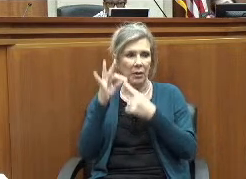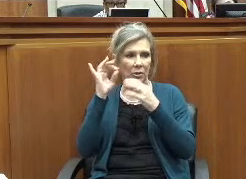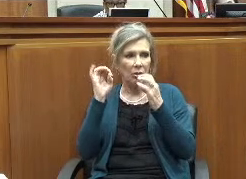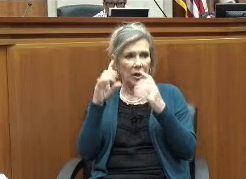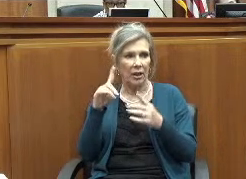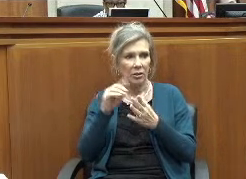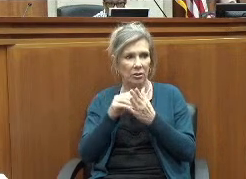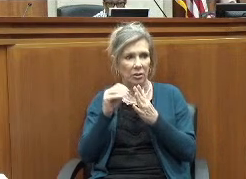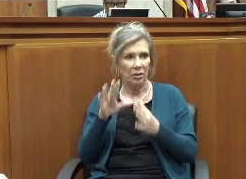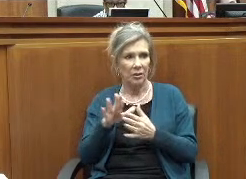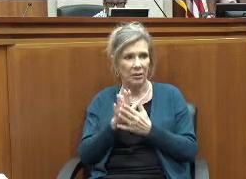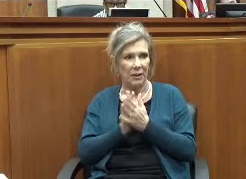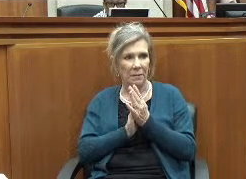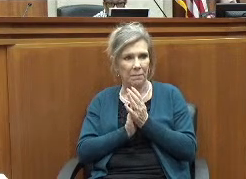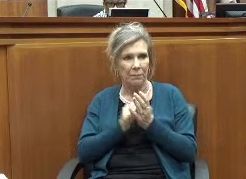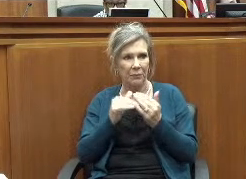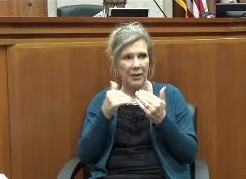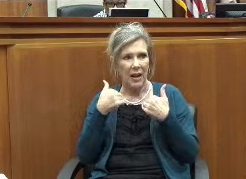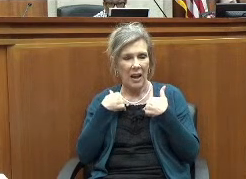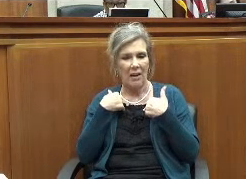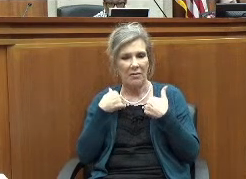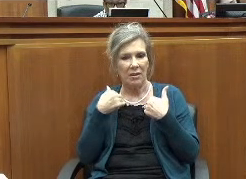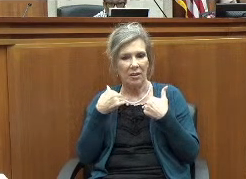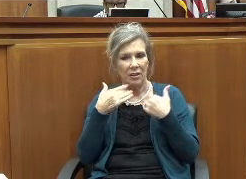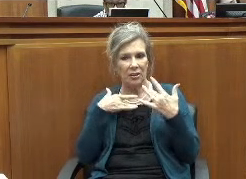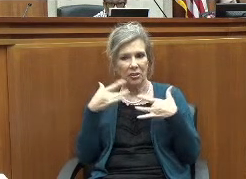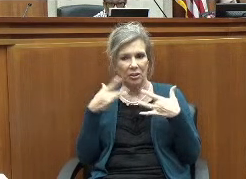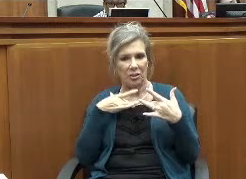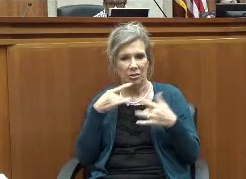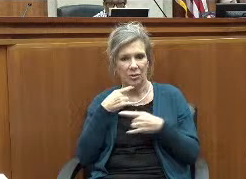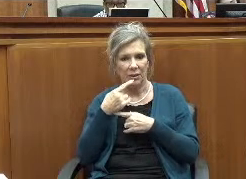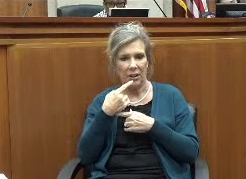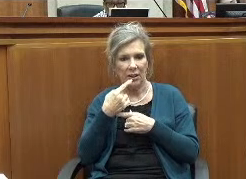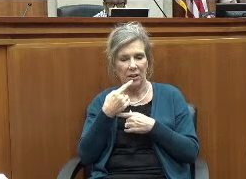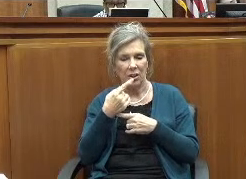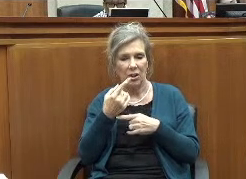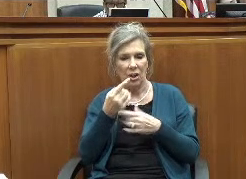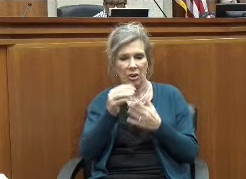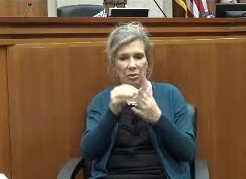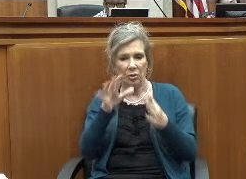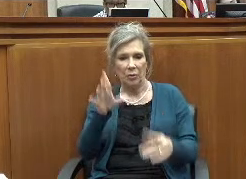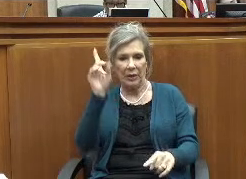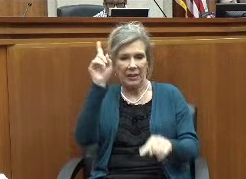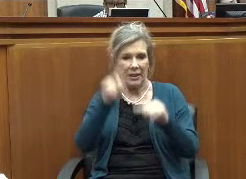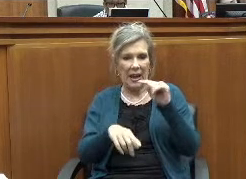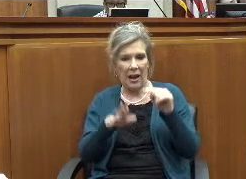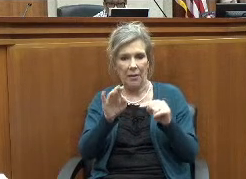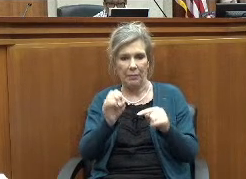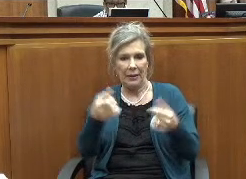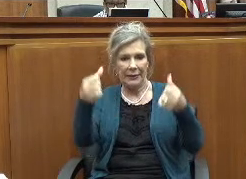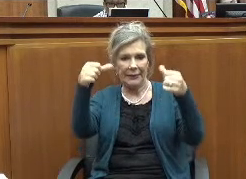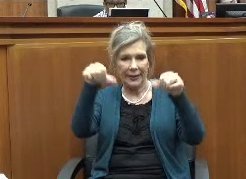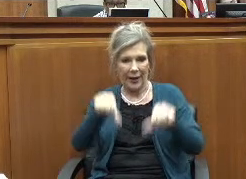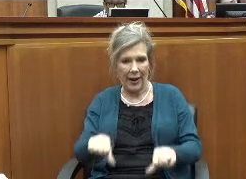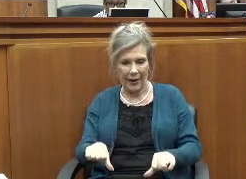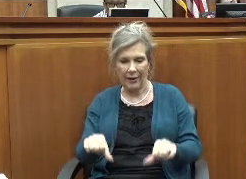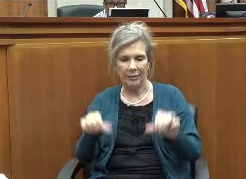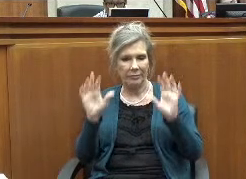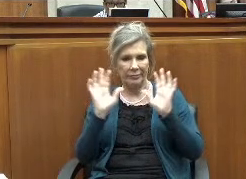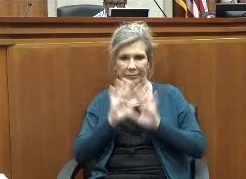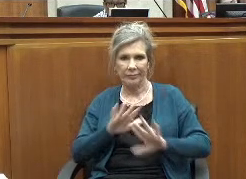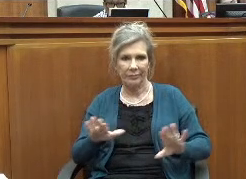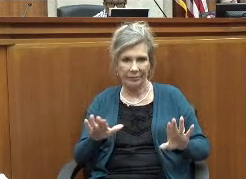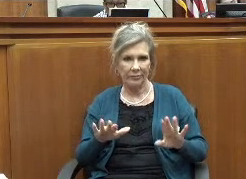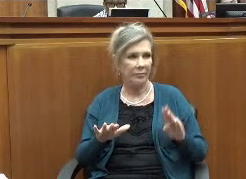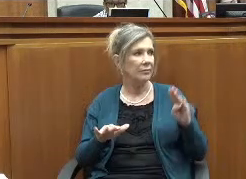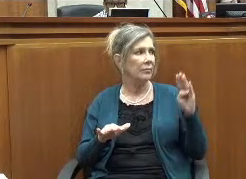I just have concerns about saying a student cannot be denied, because that could be. Yeah, and I think that is a